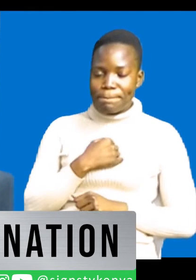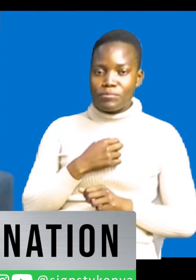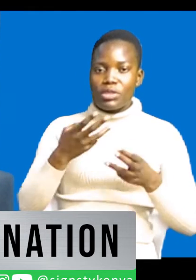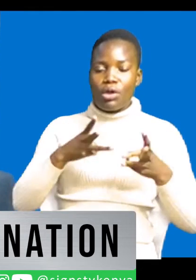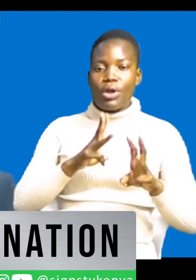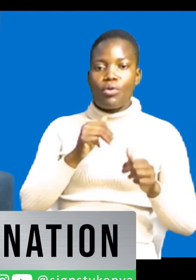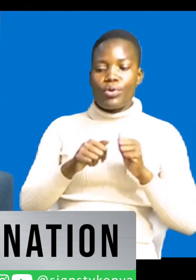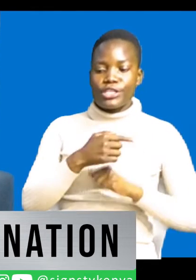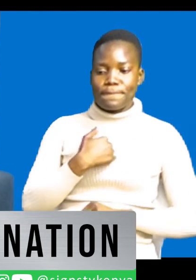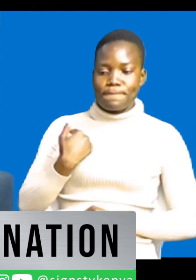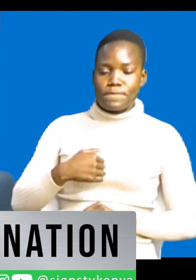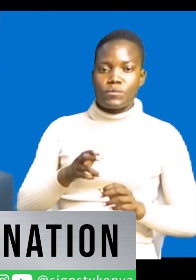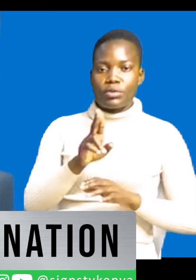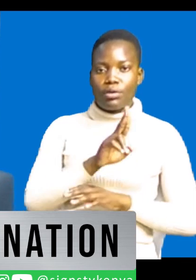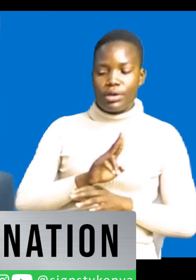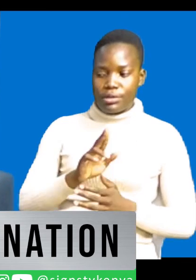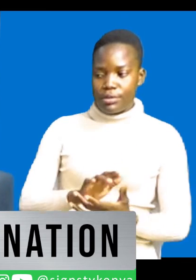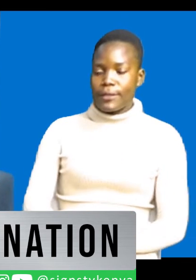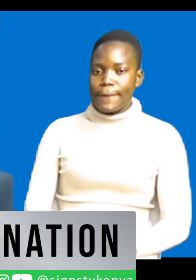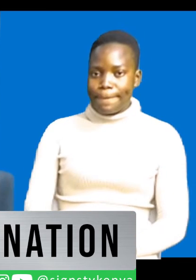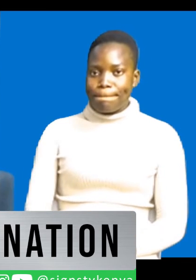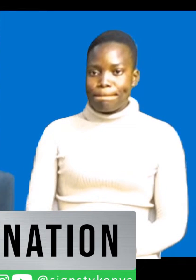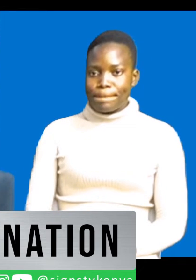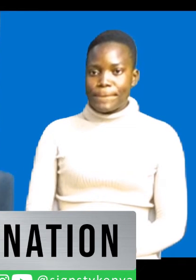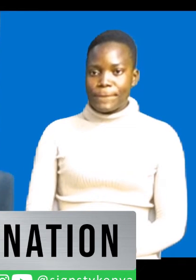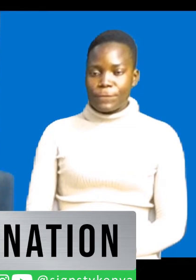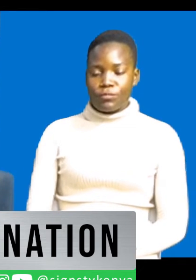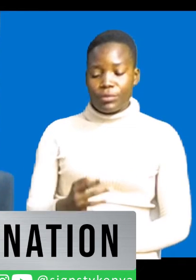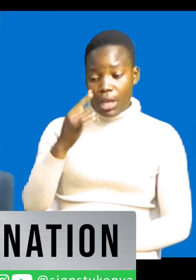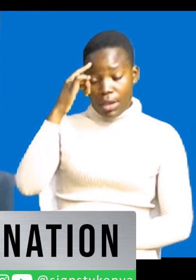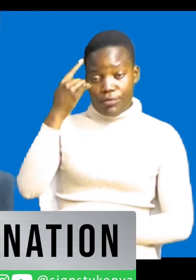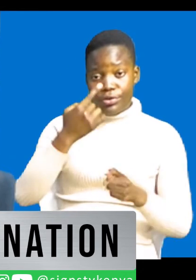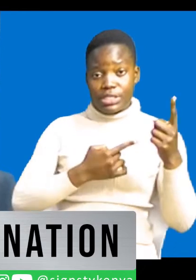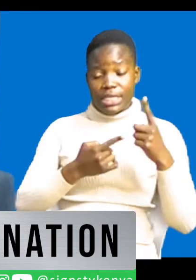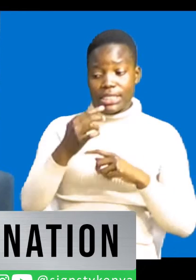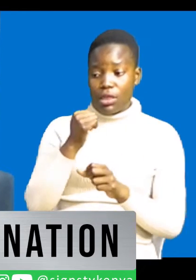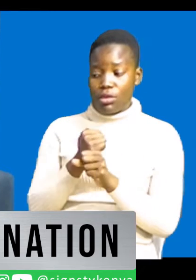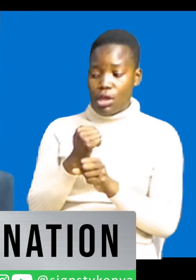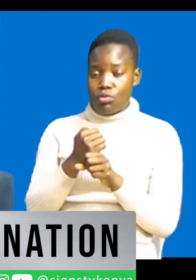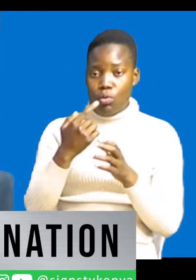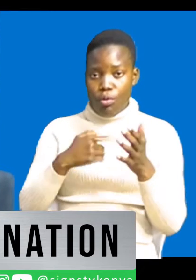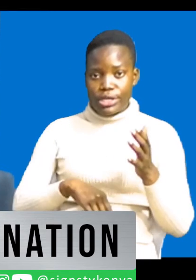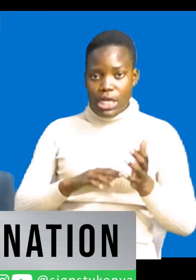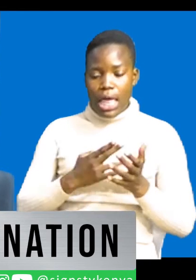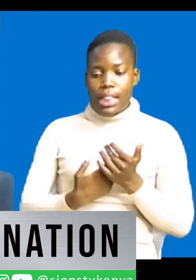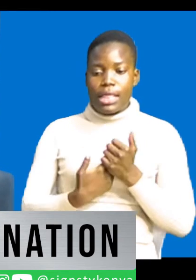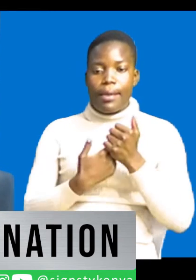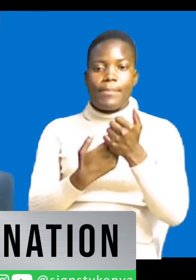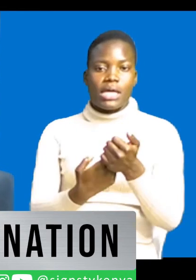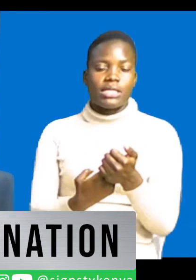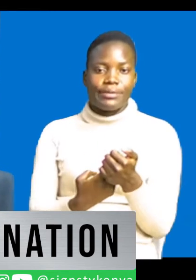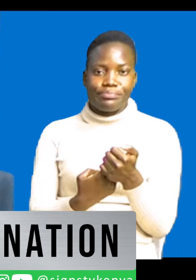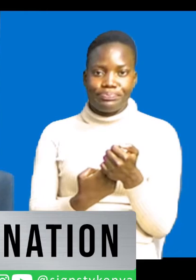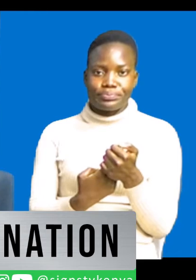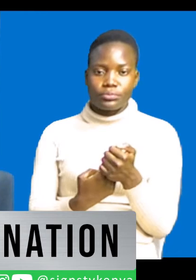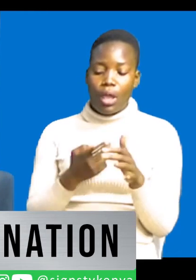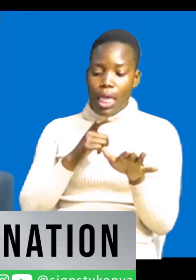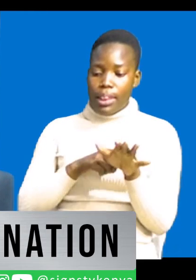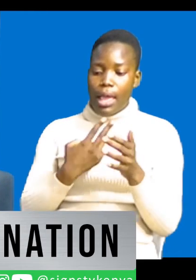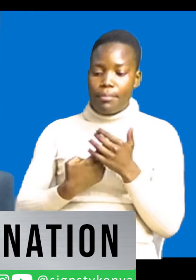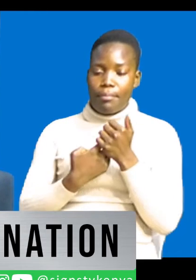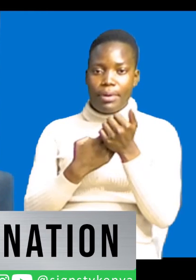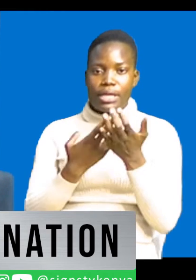For importing success, things, yeah. for success. Ebu, They do wanashikana pamoja. Okay.